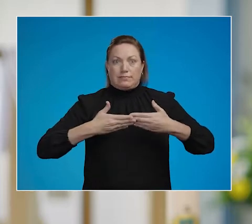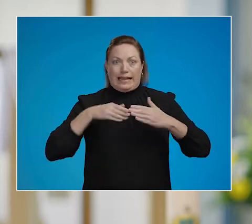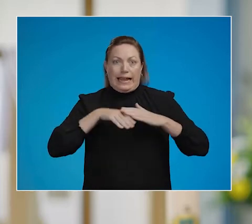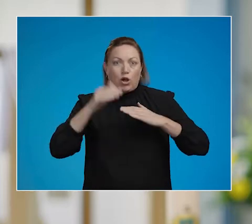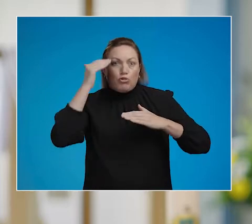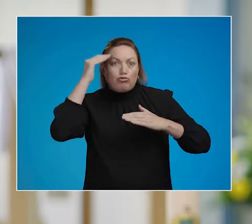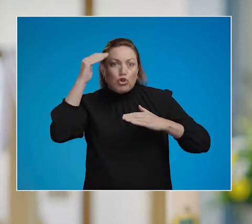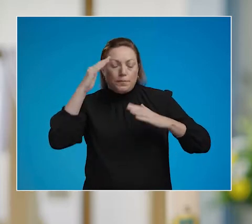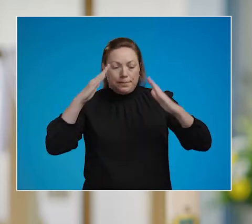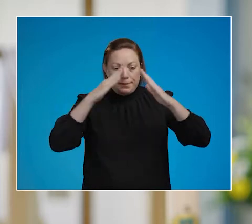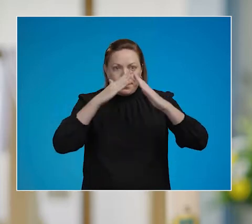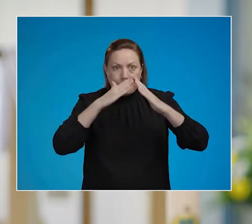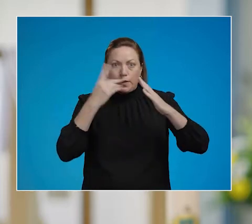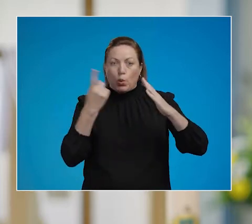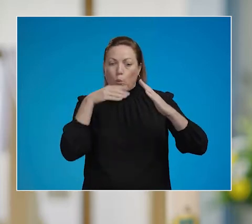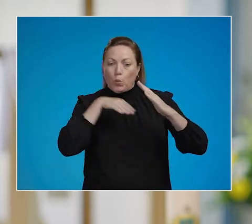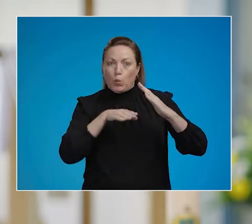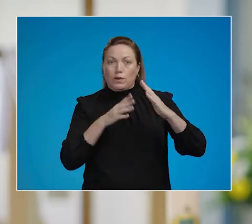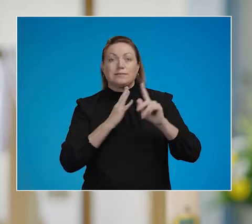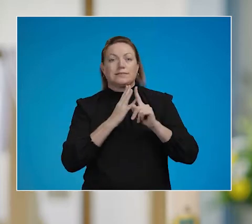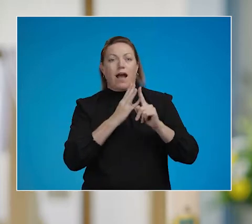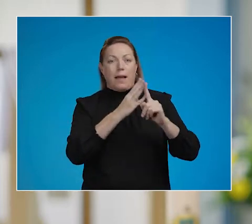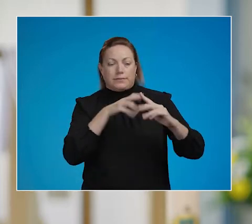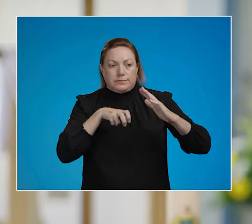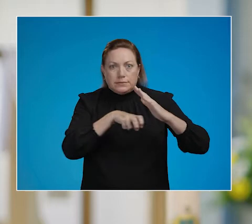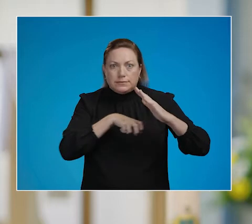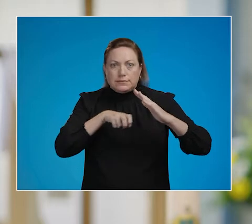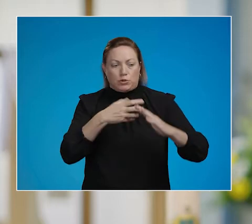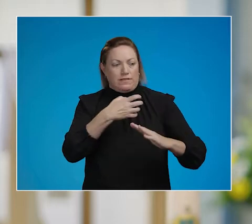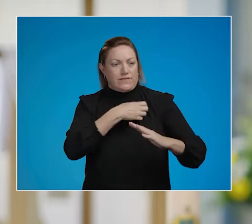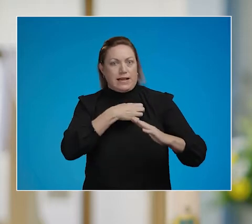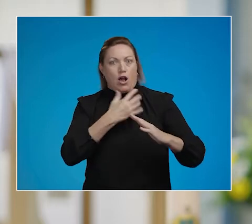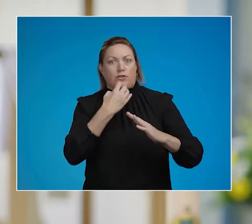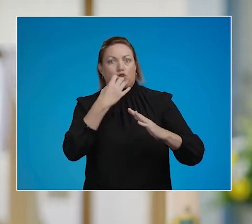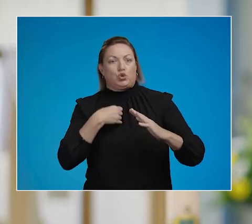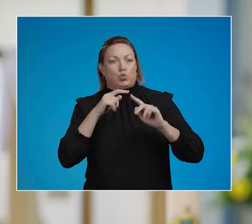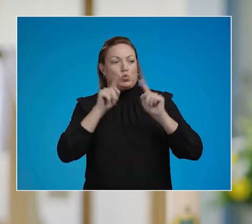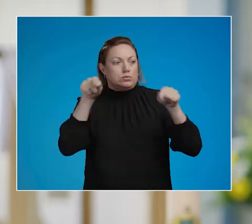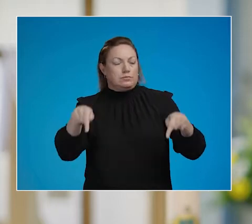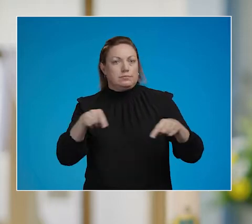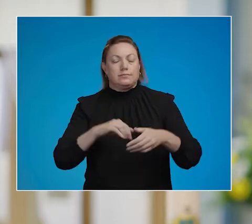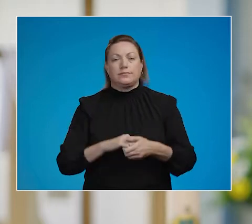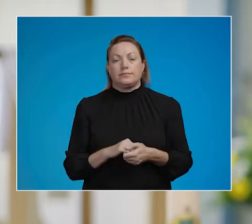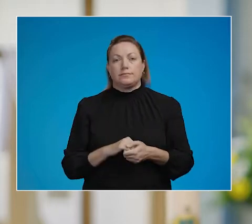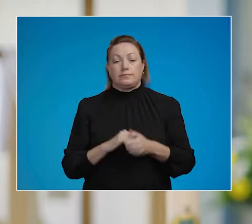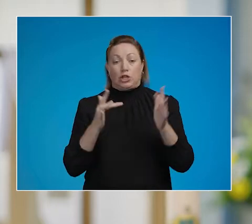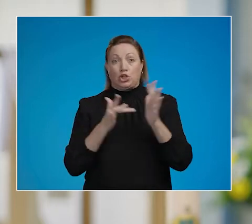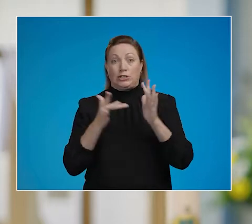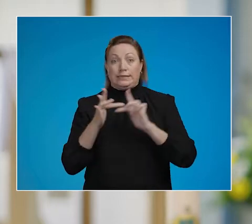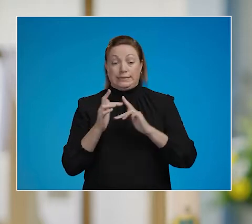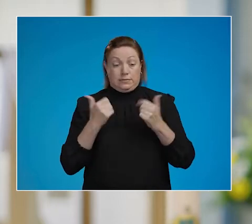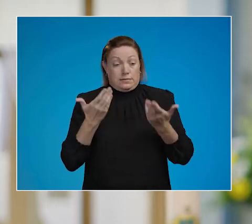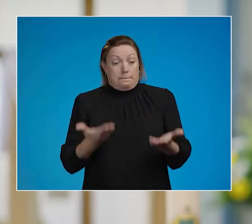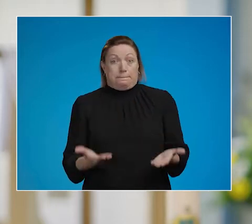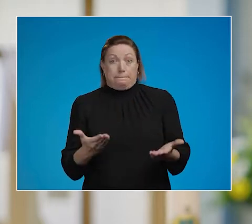for fear of the Jews. Jesus came and stood among them. He said to them, Peace